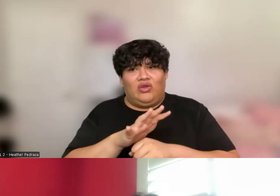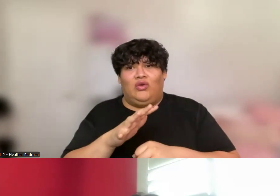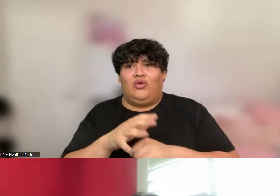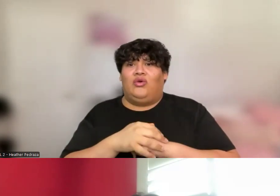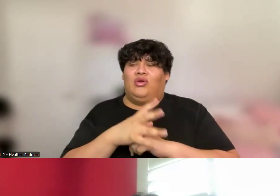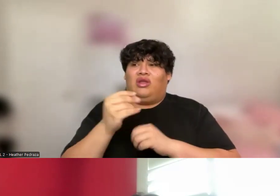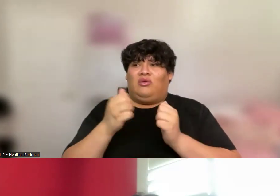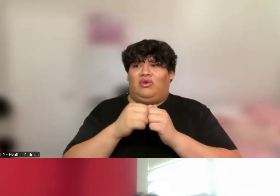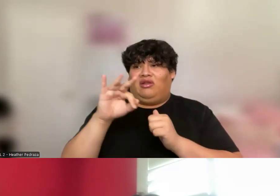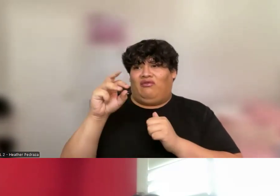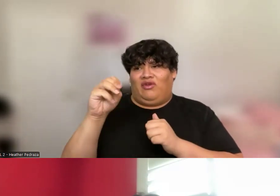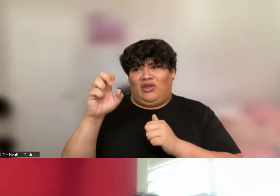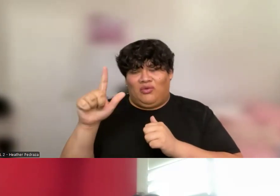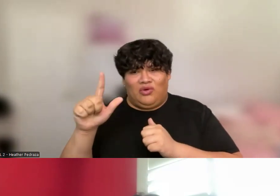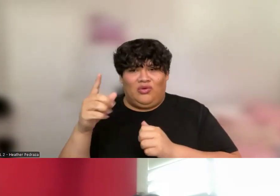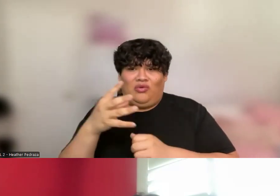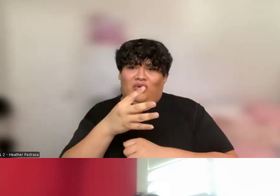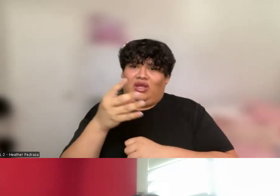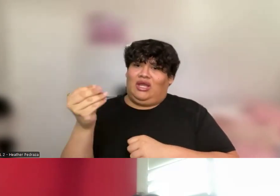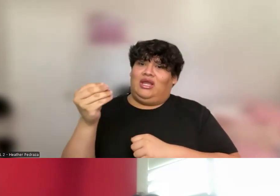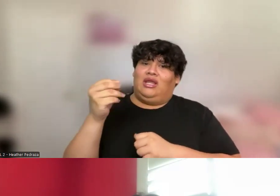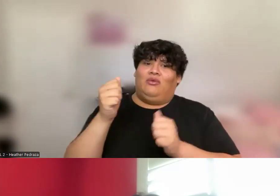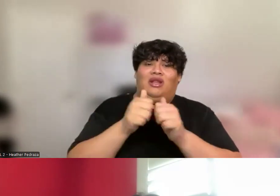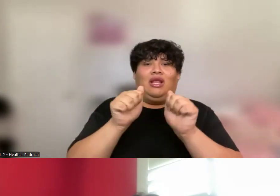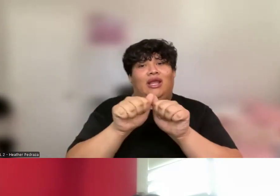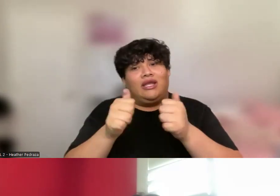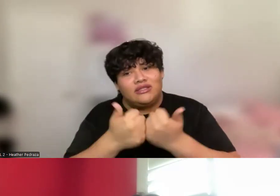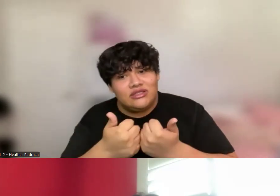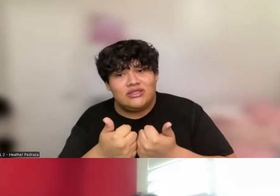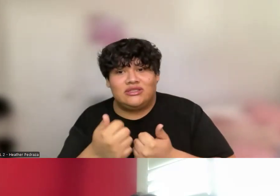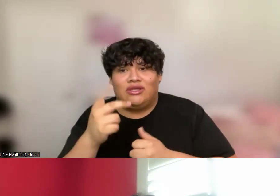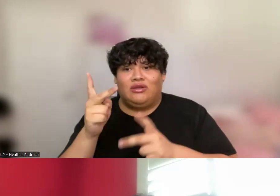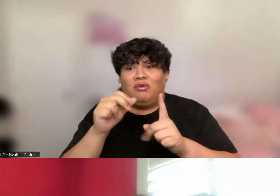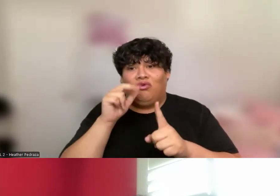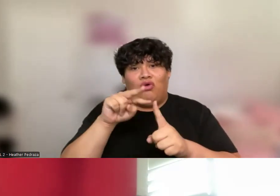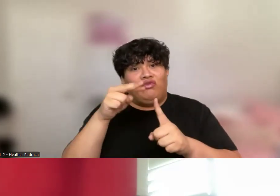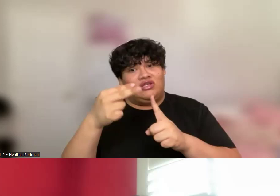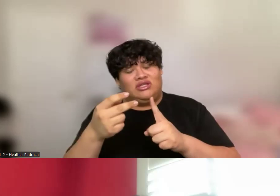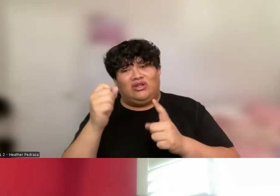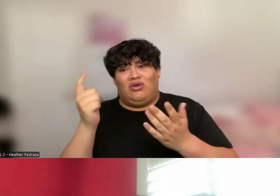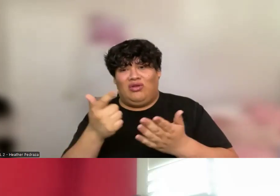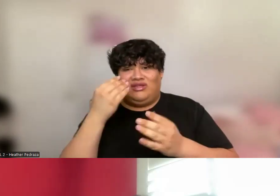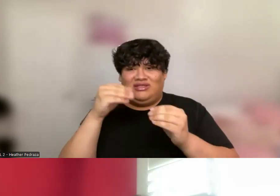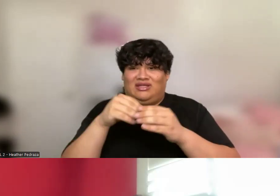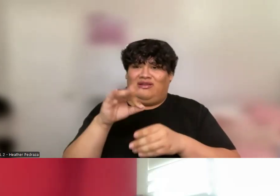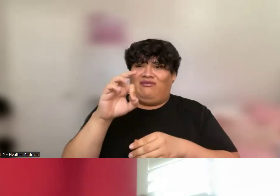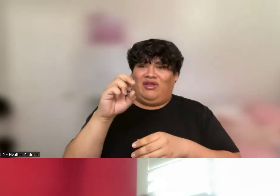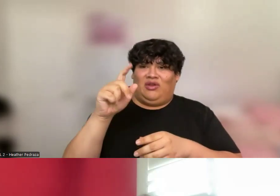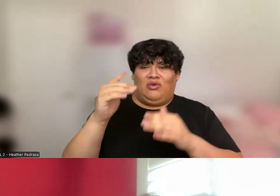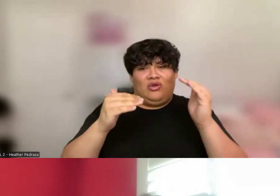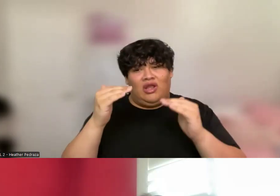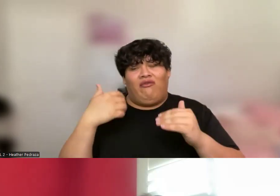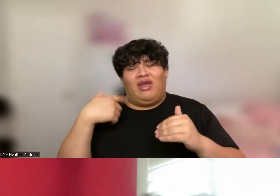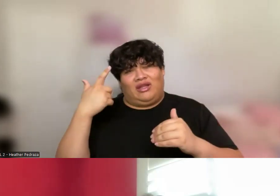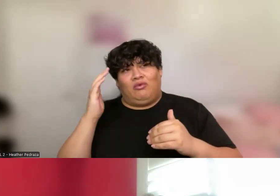Faye's federal experience, being part of the agency that was overseeing the ombudsman programs on the federal level, I think we're going to be in a really